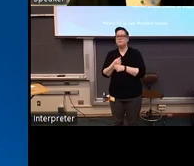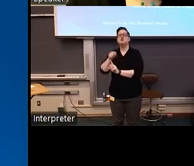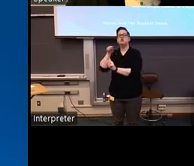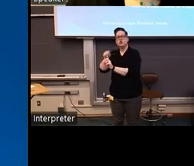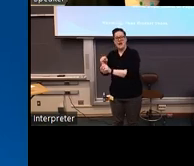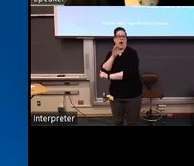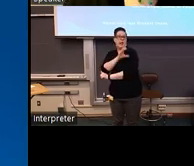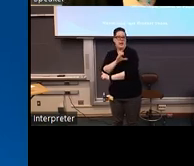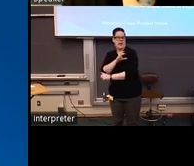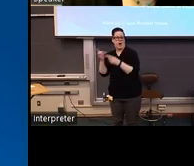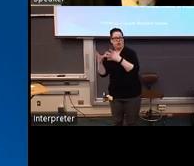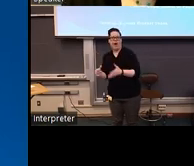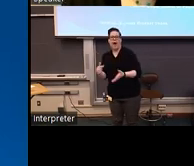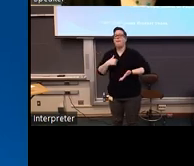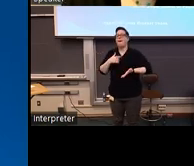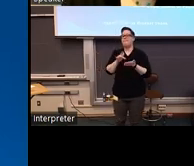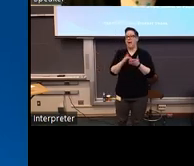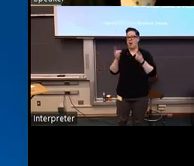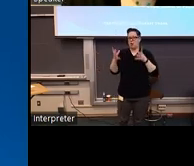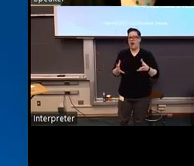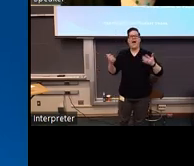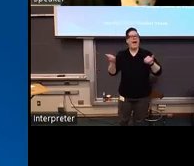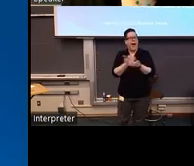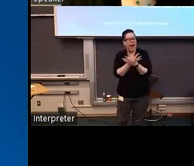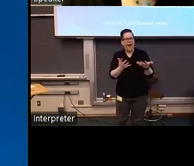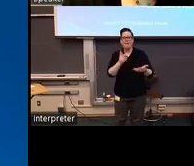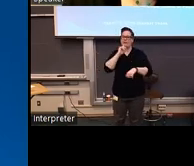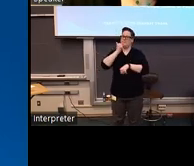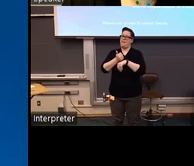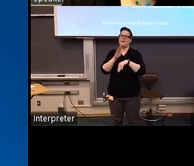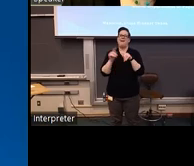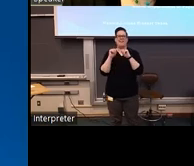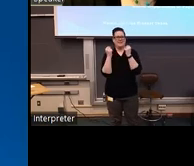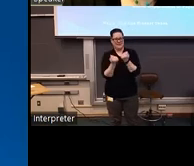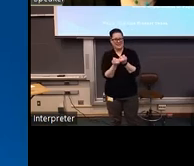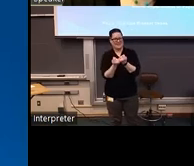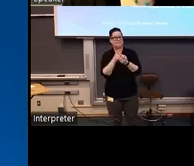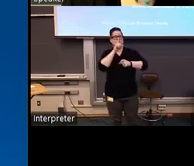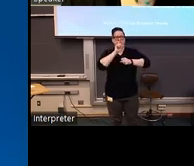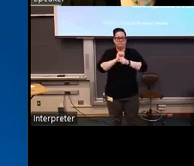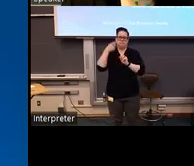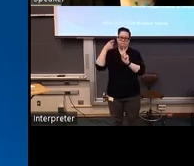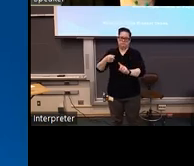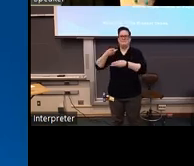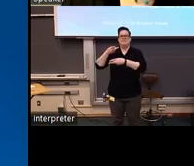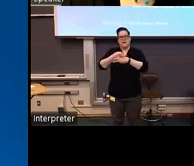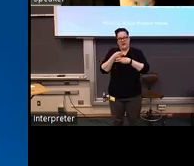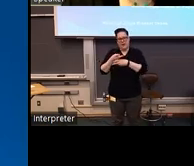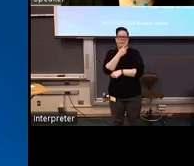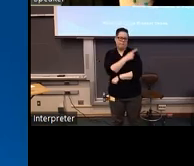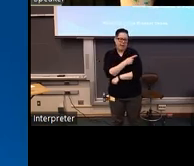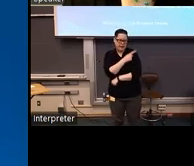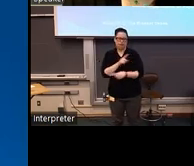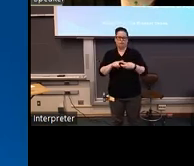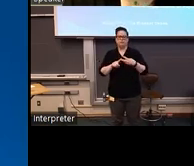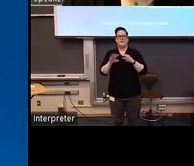medical director. Everything we do is team-based. And it really is centered on taking care of patients, their